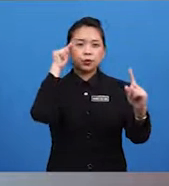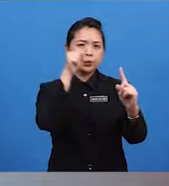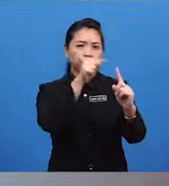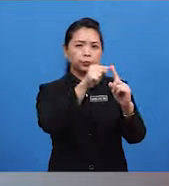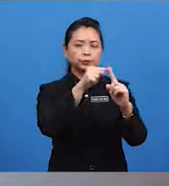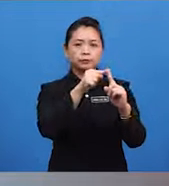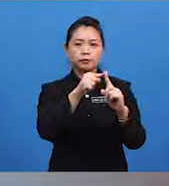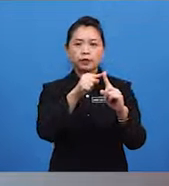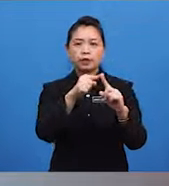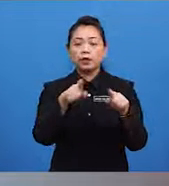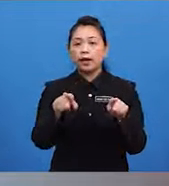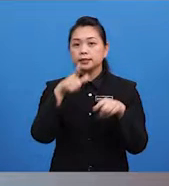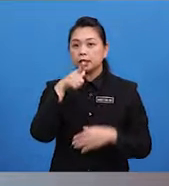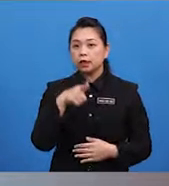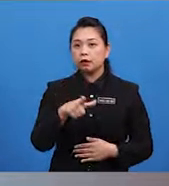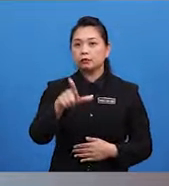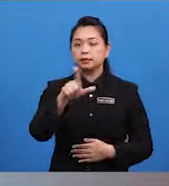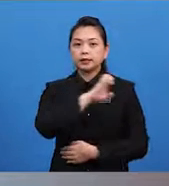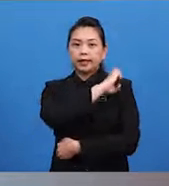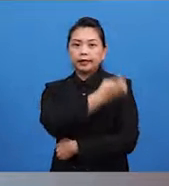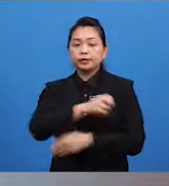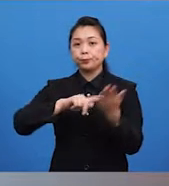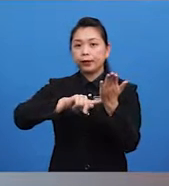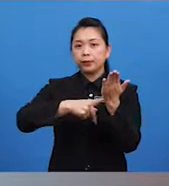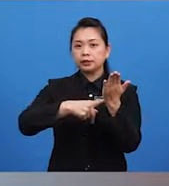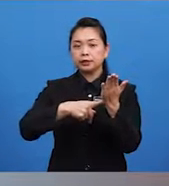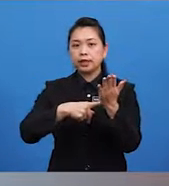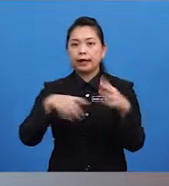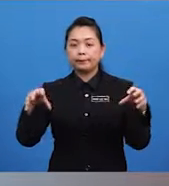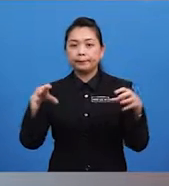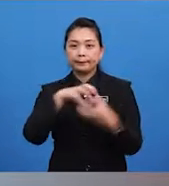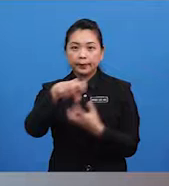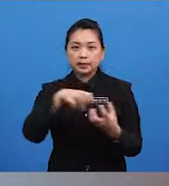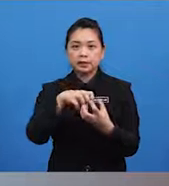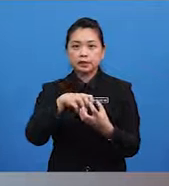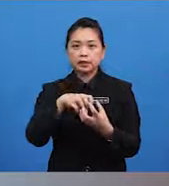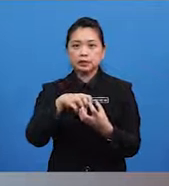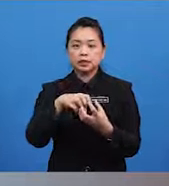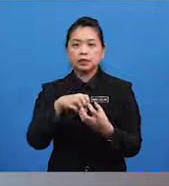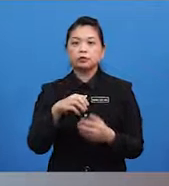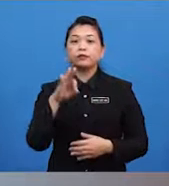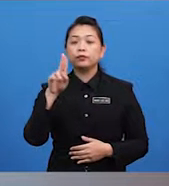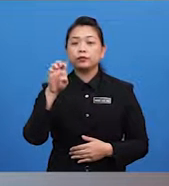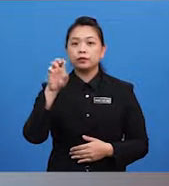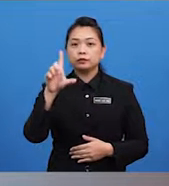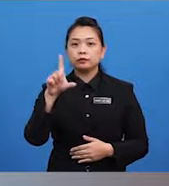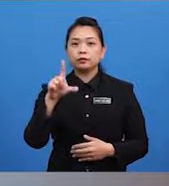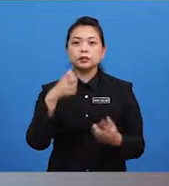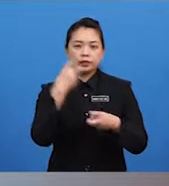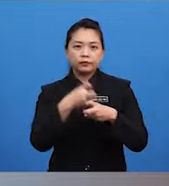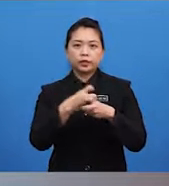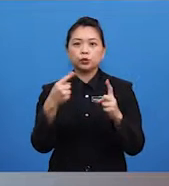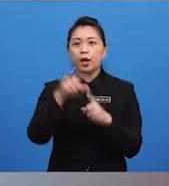goals. As long as the primary energy mix is biased towards fossil fuels, this would be difficult